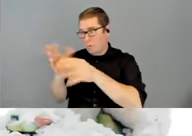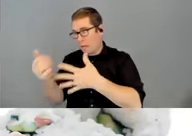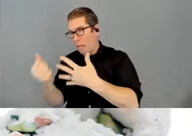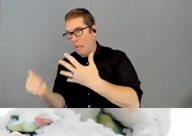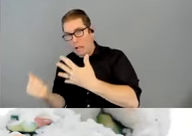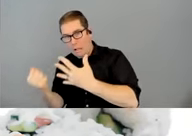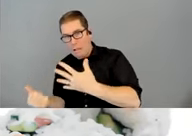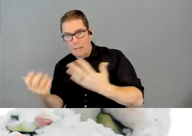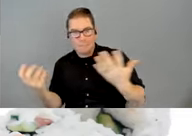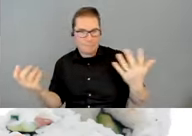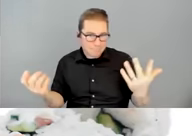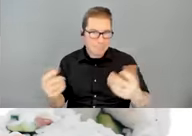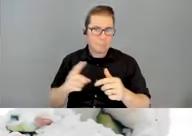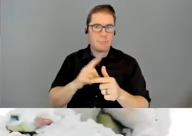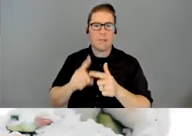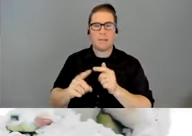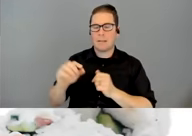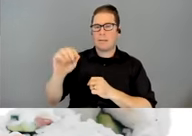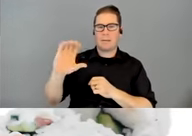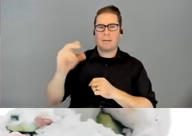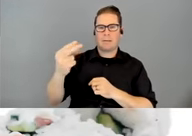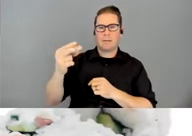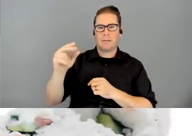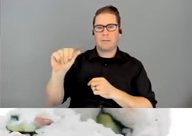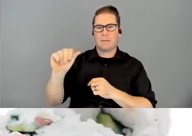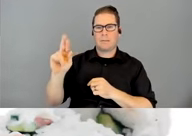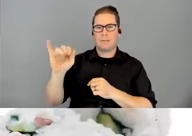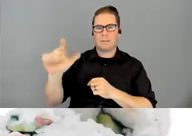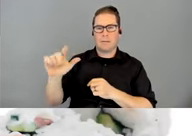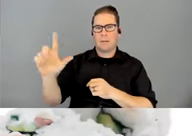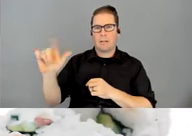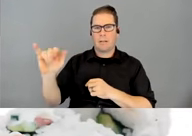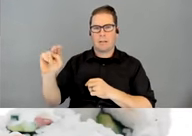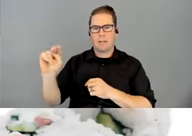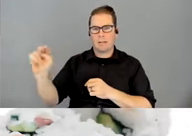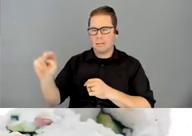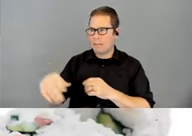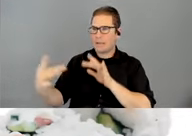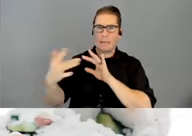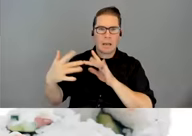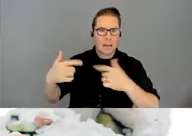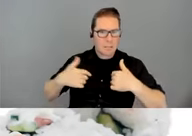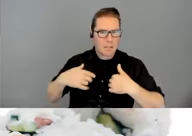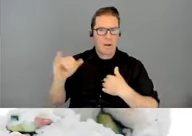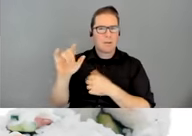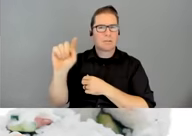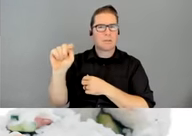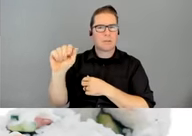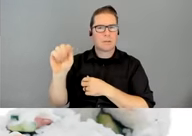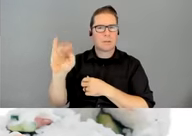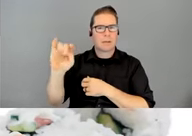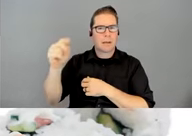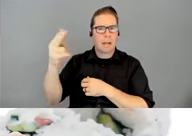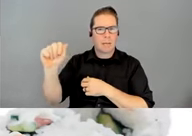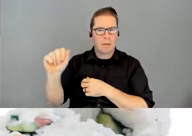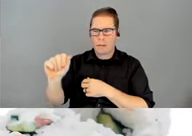And then Sherilyn contacted me, and Tabitha, and I don't know who else, those manager